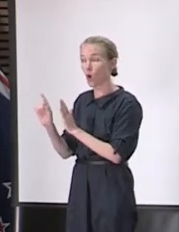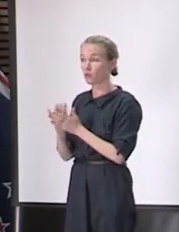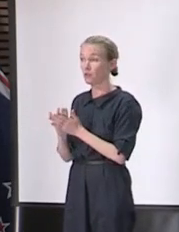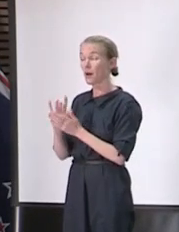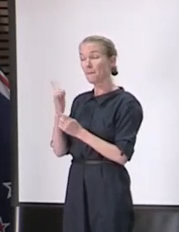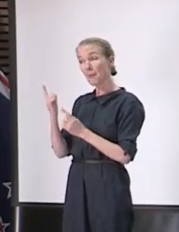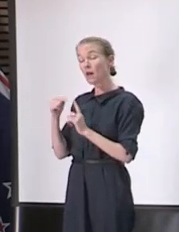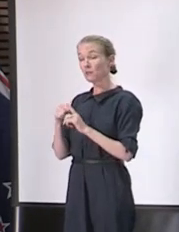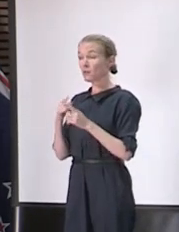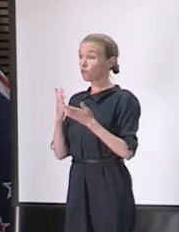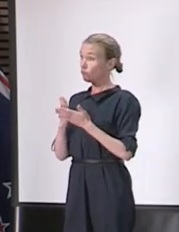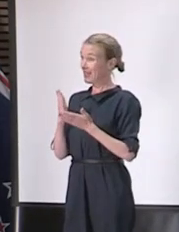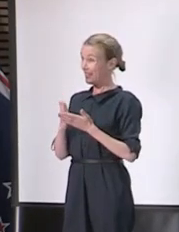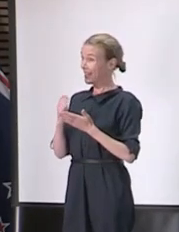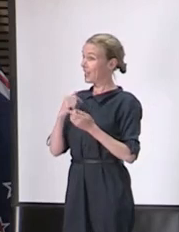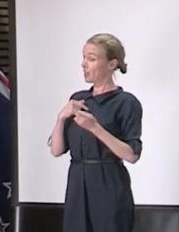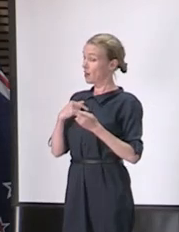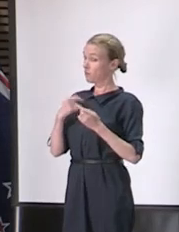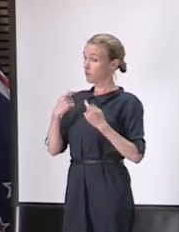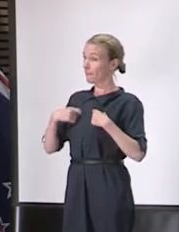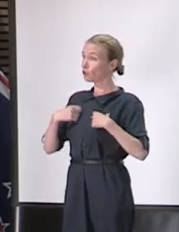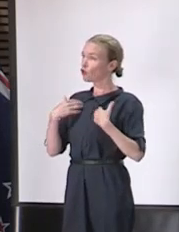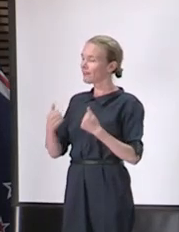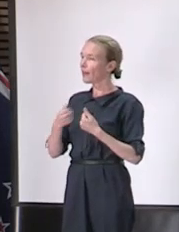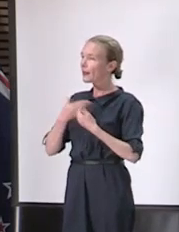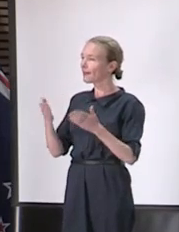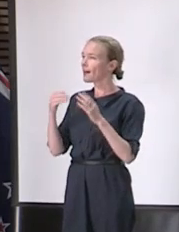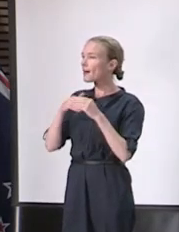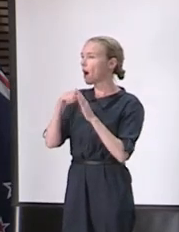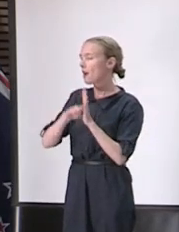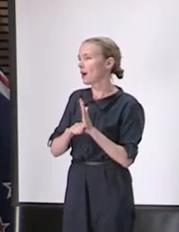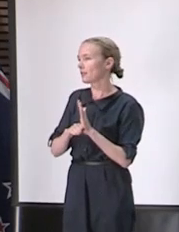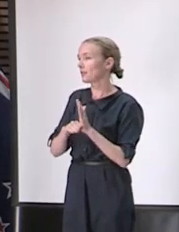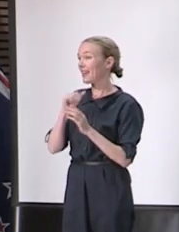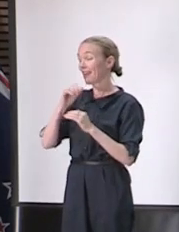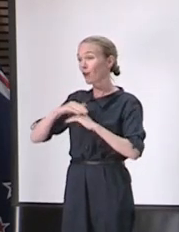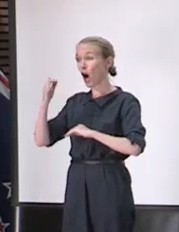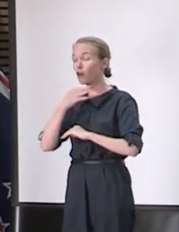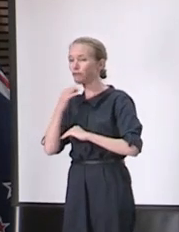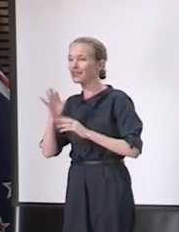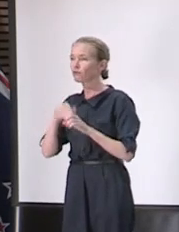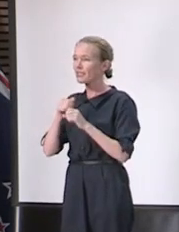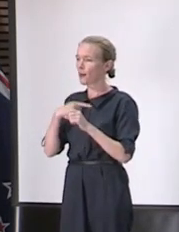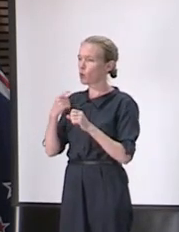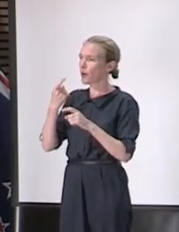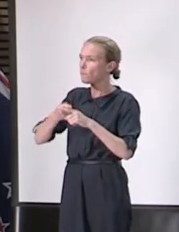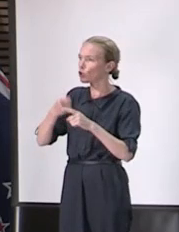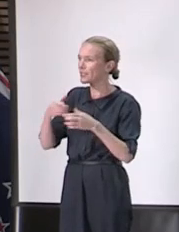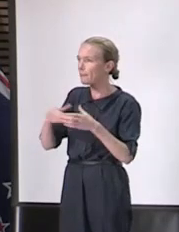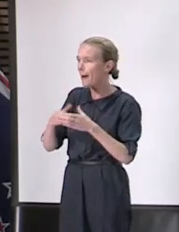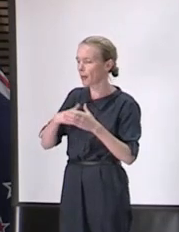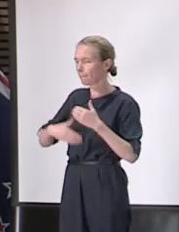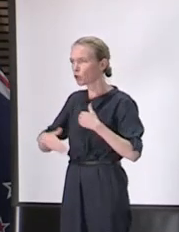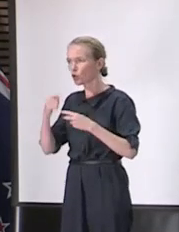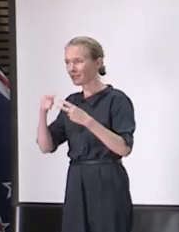high-risk areas, which include ED, intensive care and maternity, it will be one visitor still and one visit